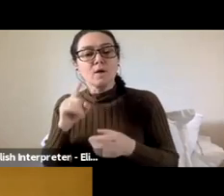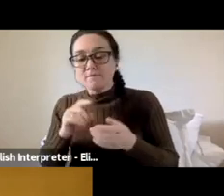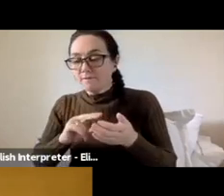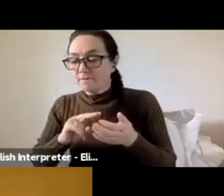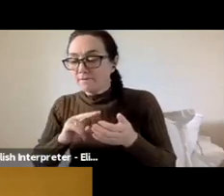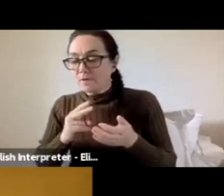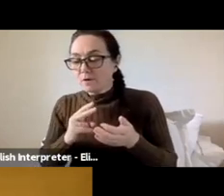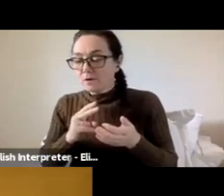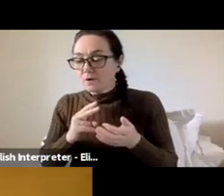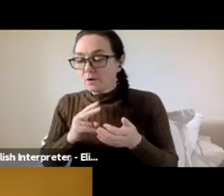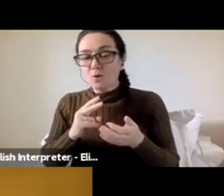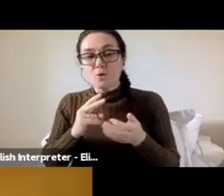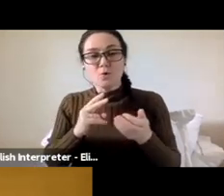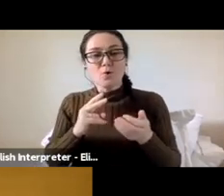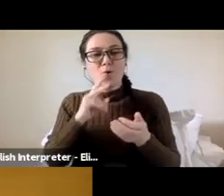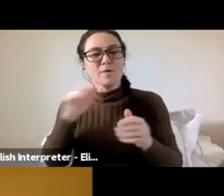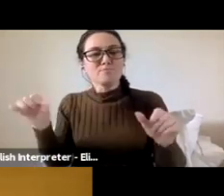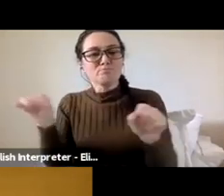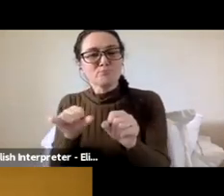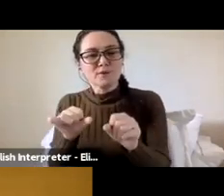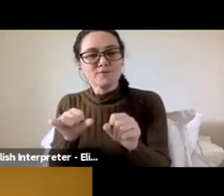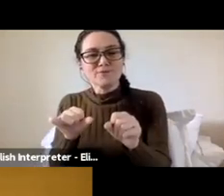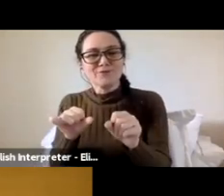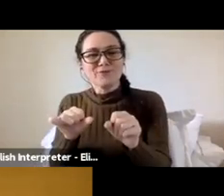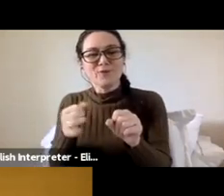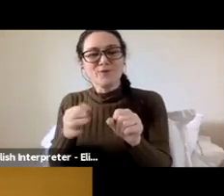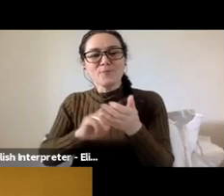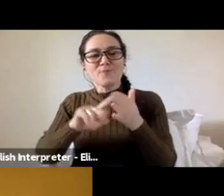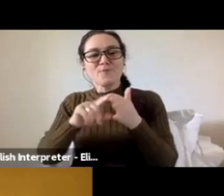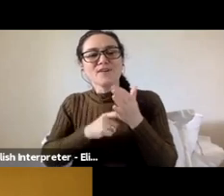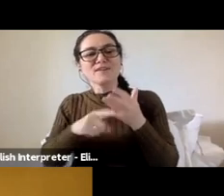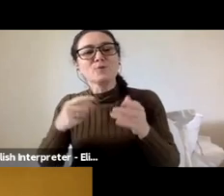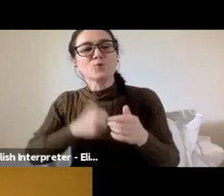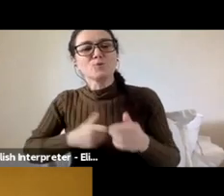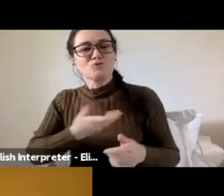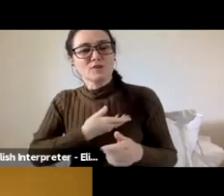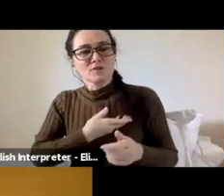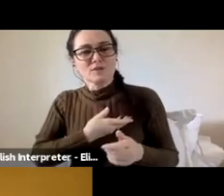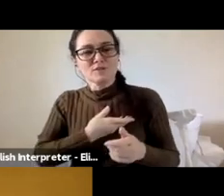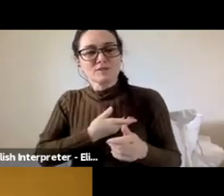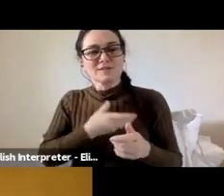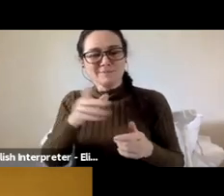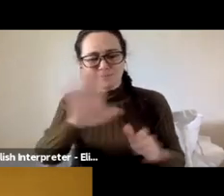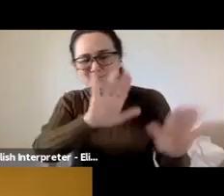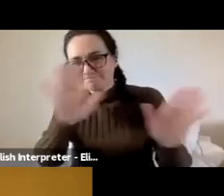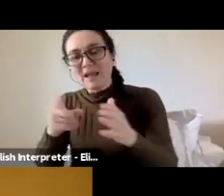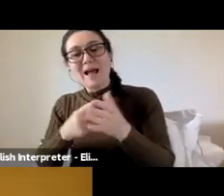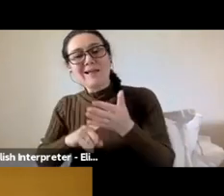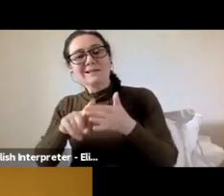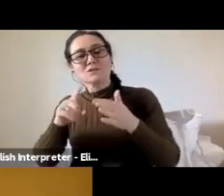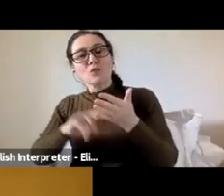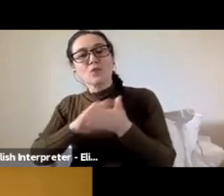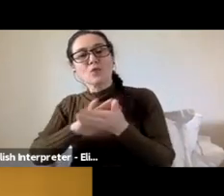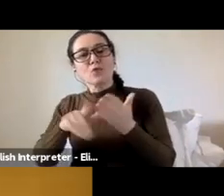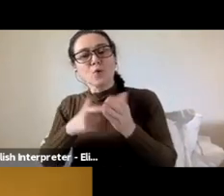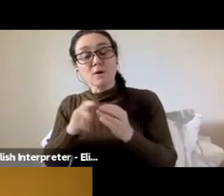could, today program style, do a kind of short answer to these ones. So Alex Thorburn has a question. He says he provides support